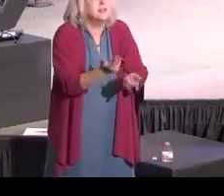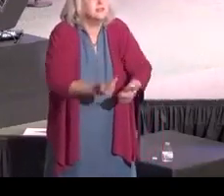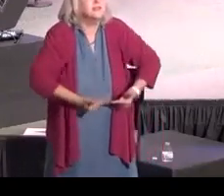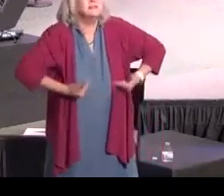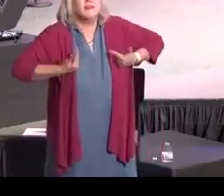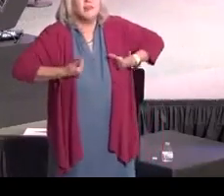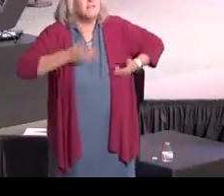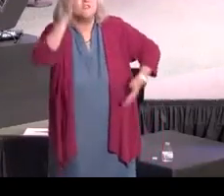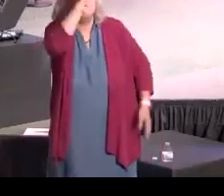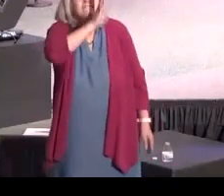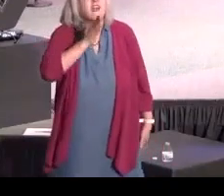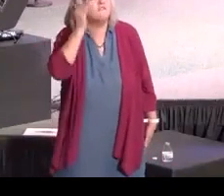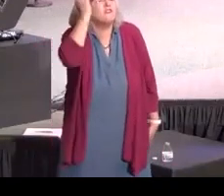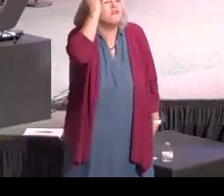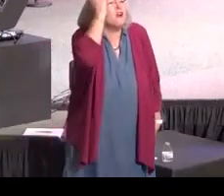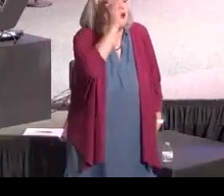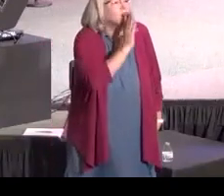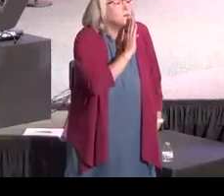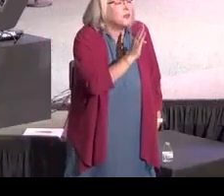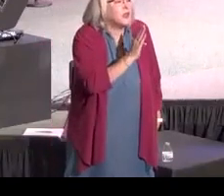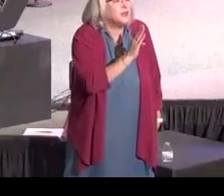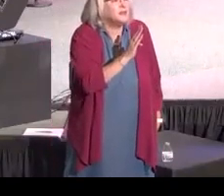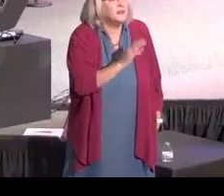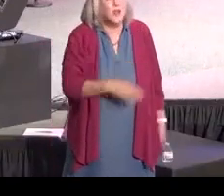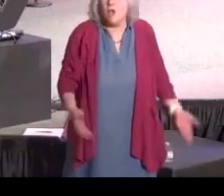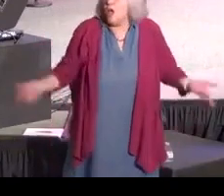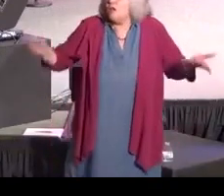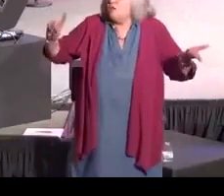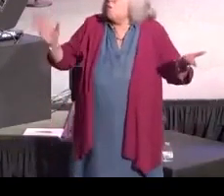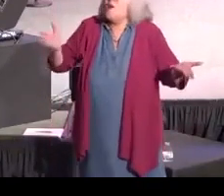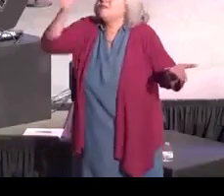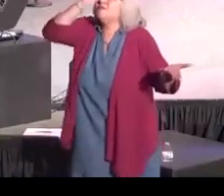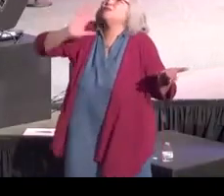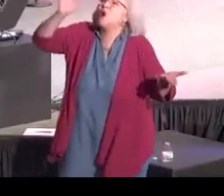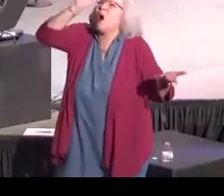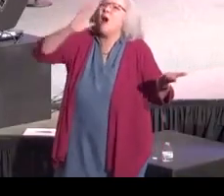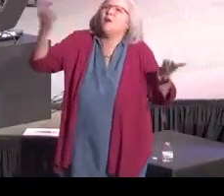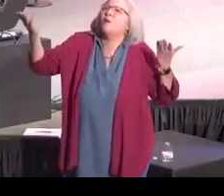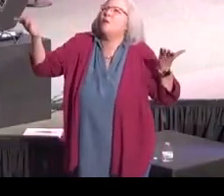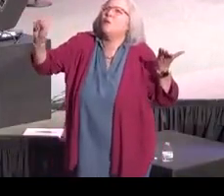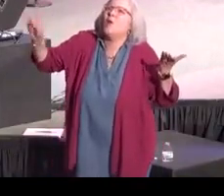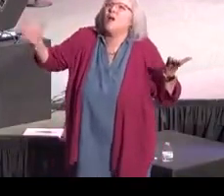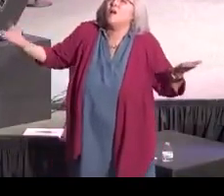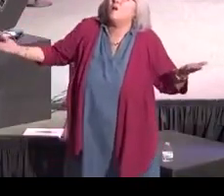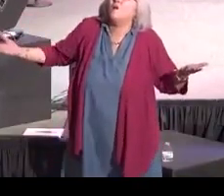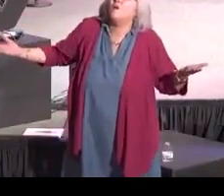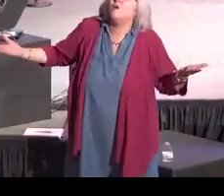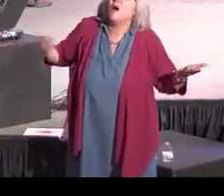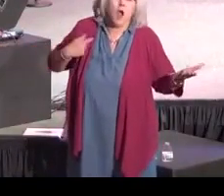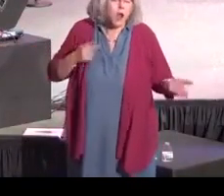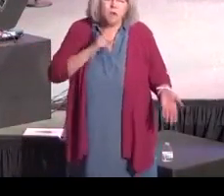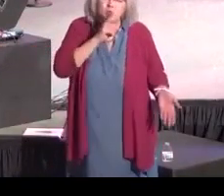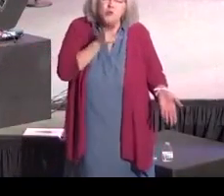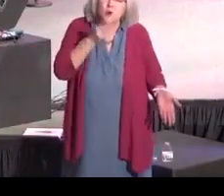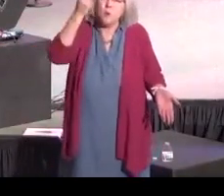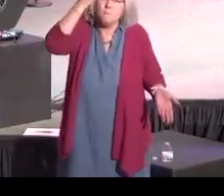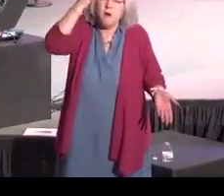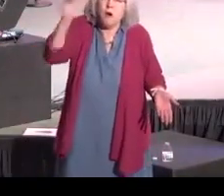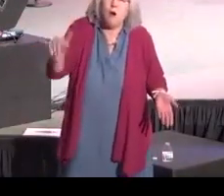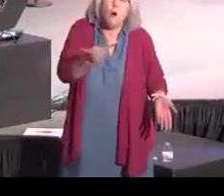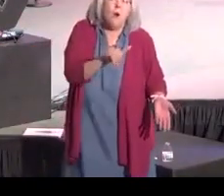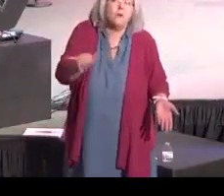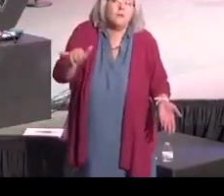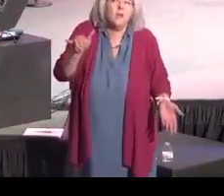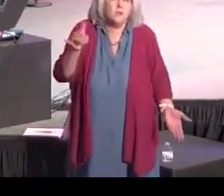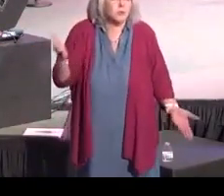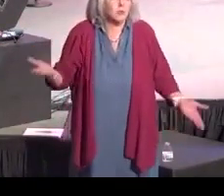be. And you may be wondering where you even are and where God is in it. And I'm sure that's what Paul was thinking. It says this